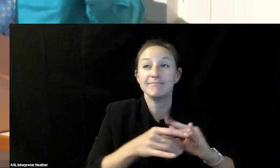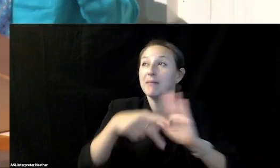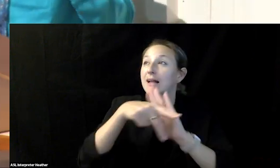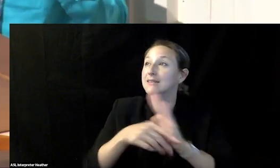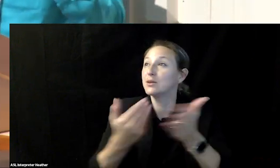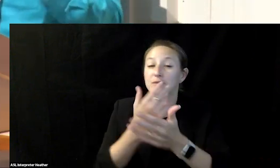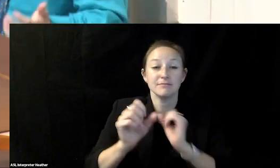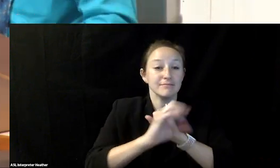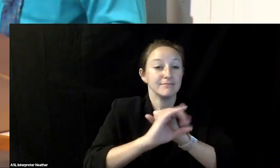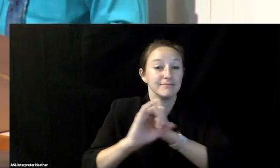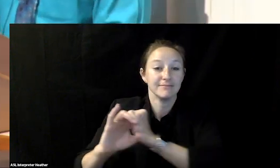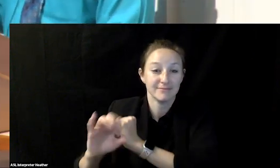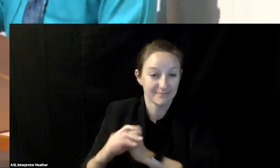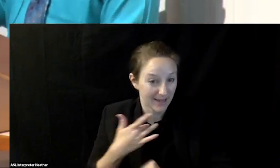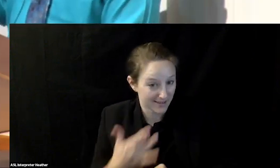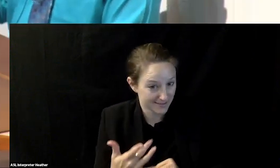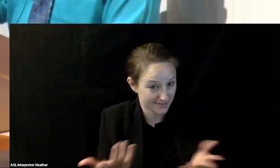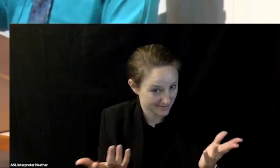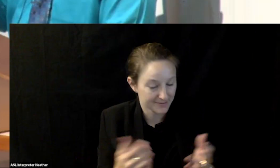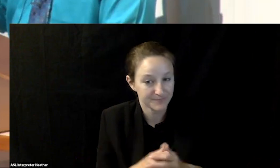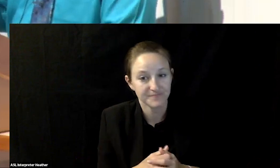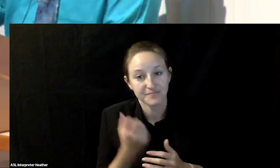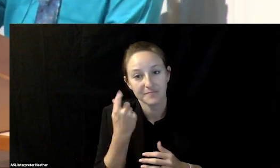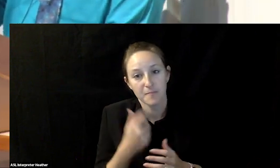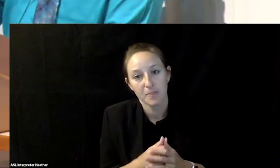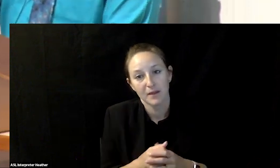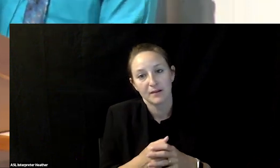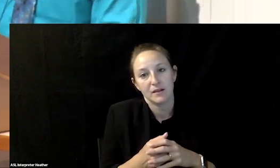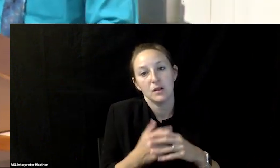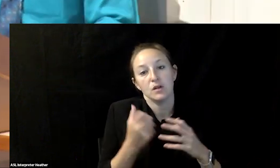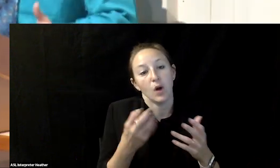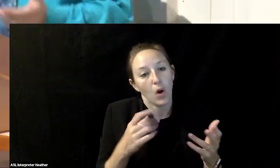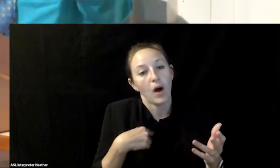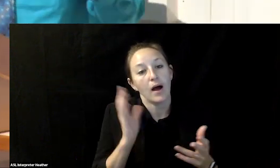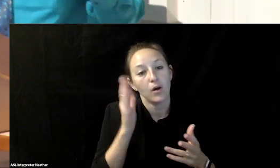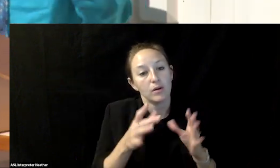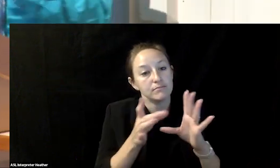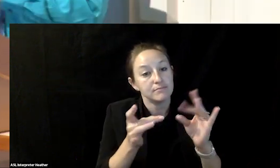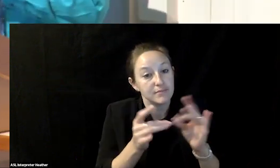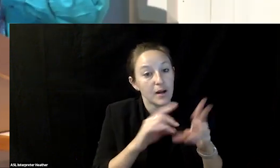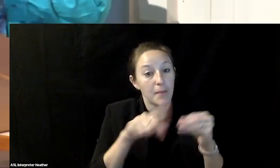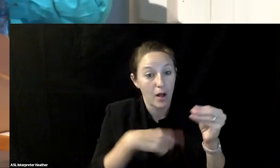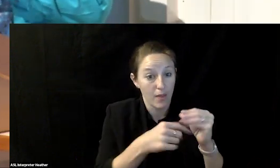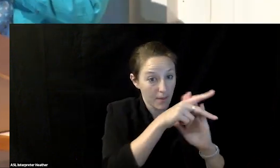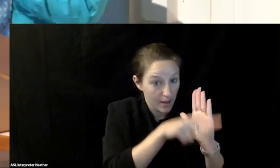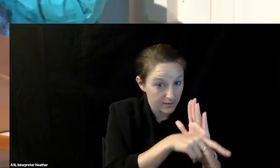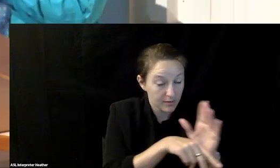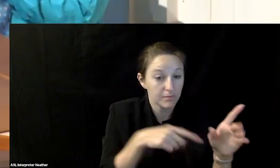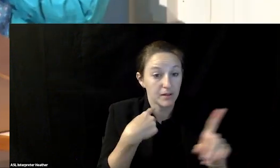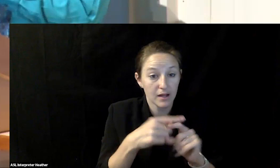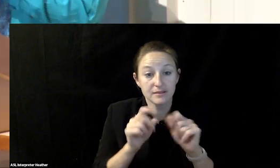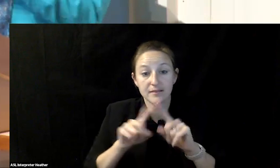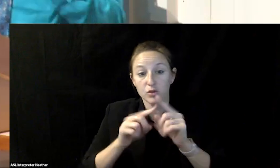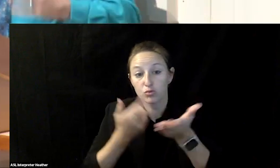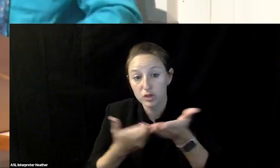it and all of the awesome resources that are available to you as members of the Harvard community and even beyond to help support